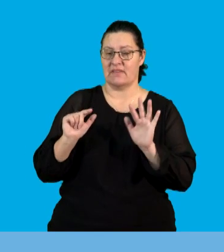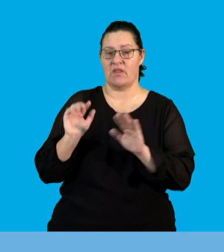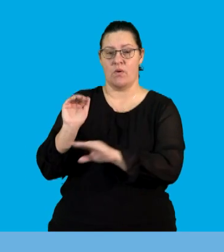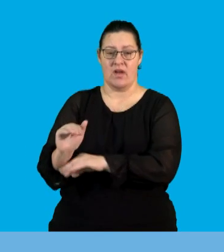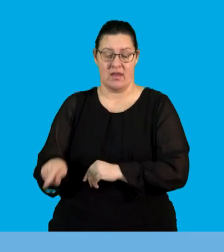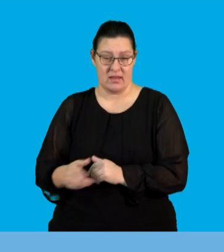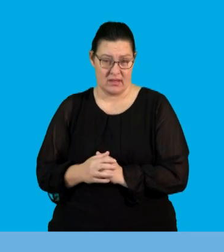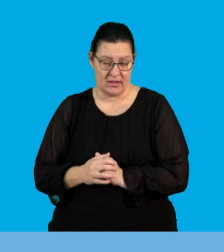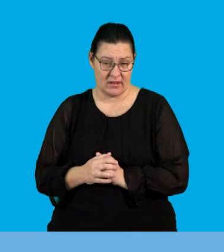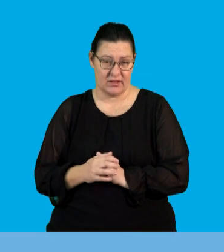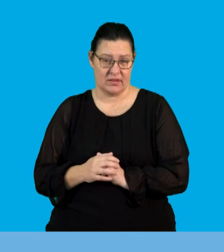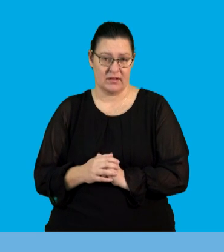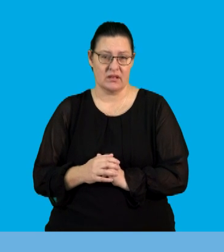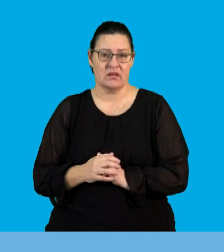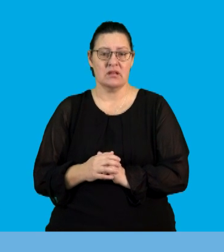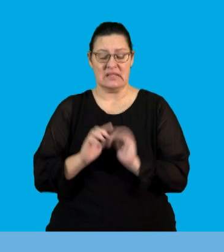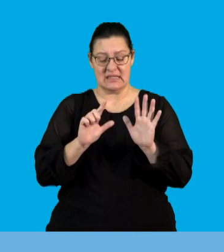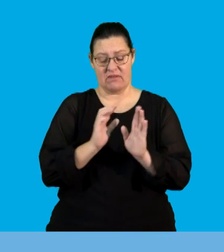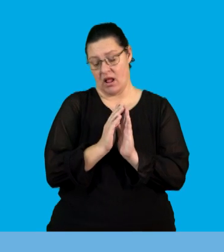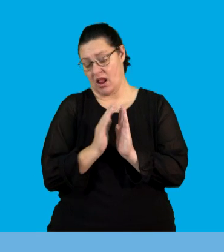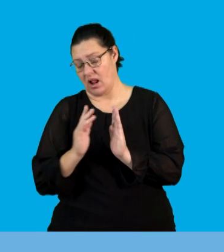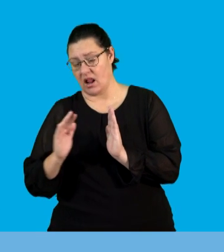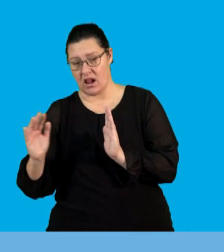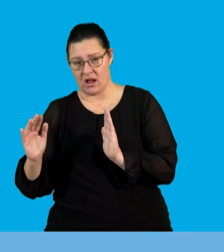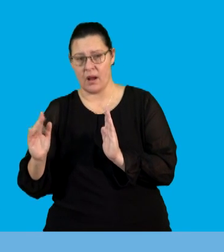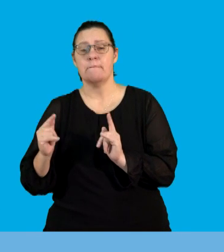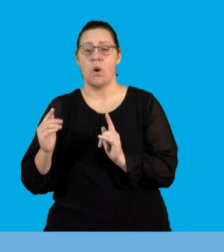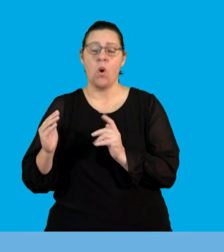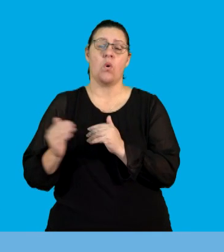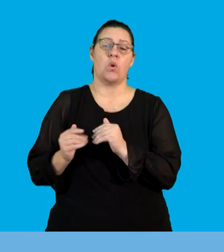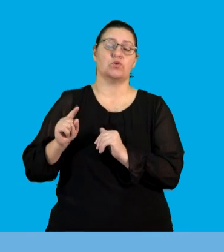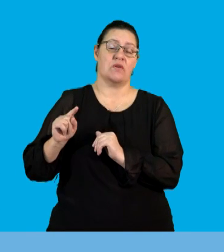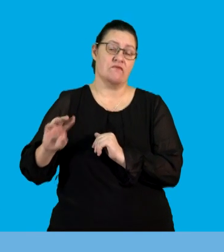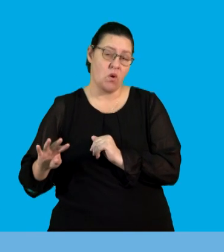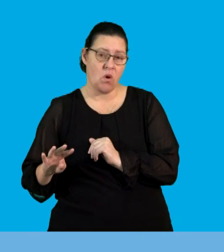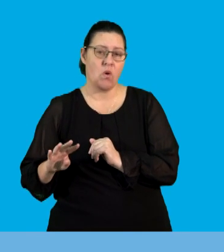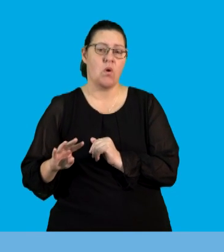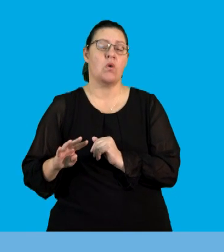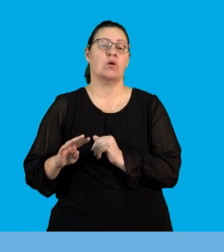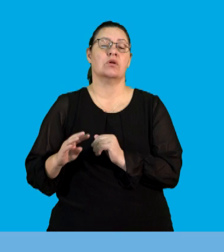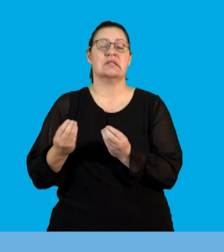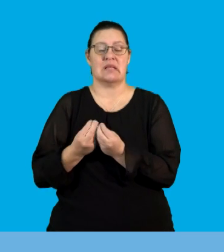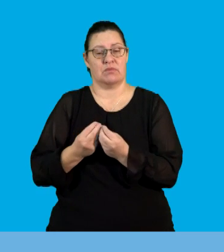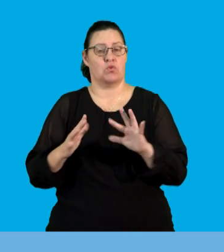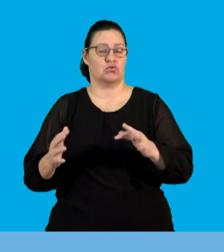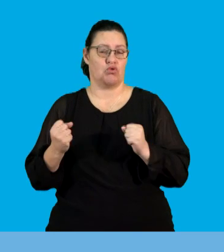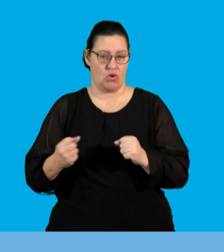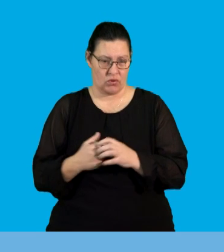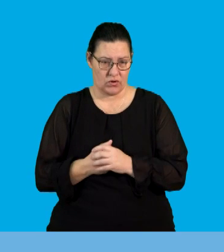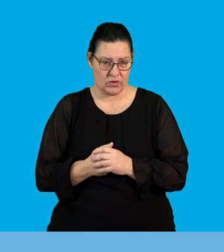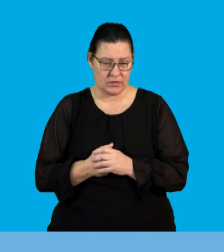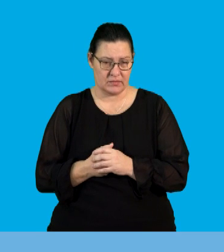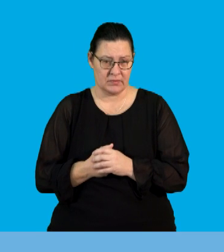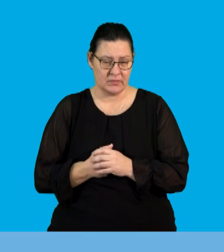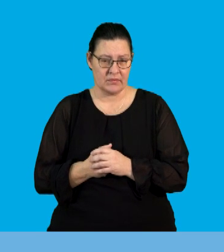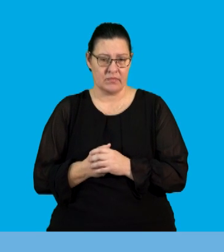than 7. And the further you move away from 7 and closer to 14, the stronger the substance becomes, or rather the